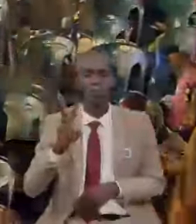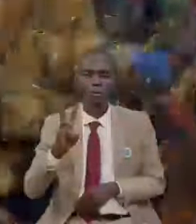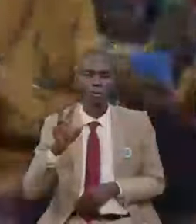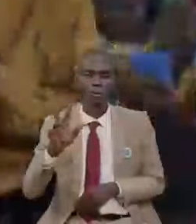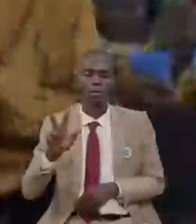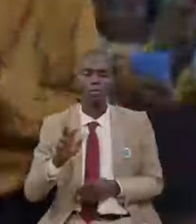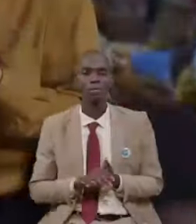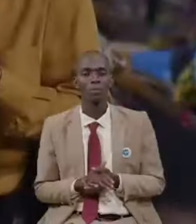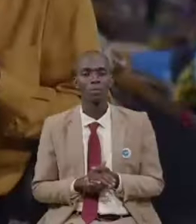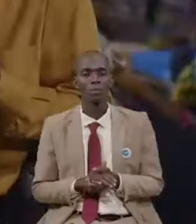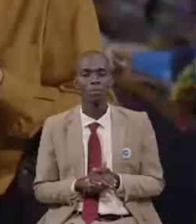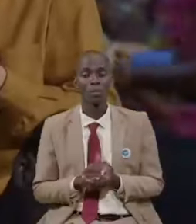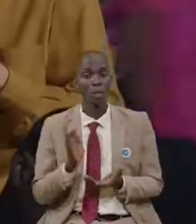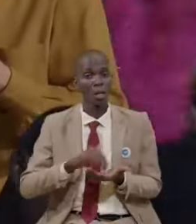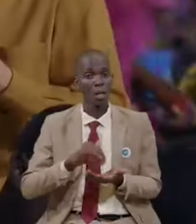+234 915 444 9263. I take it again,